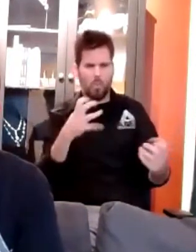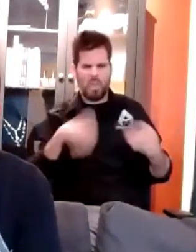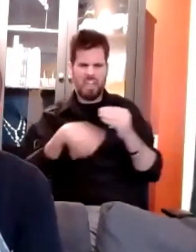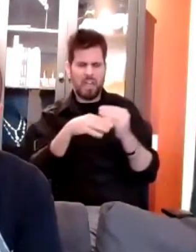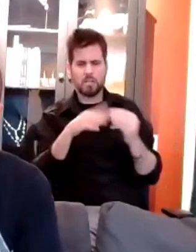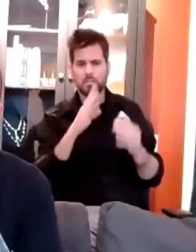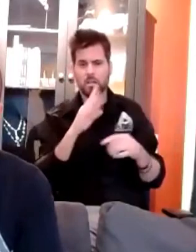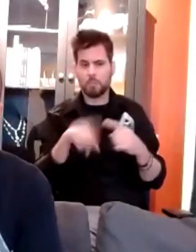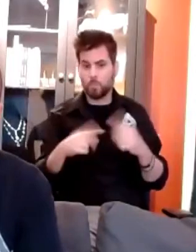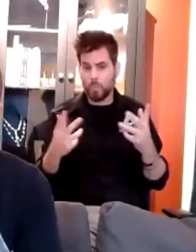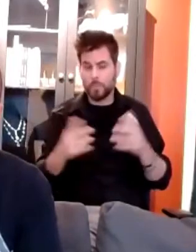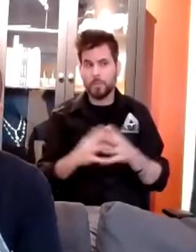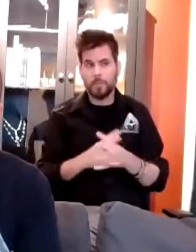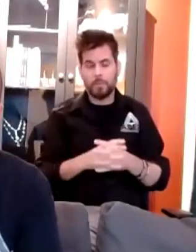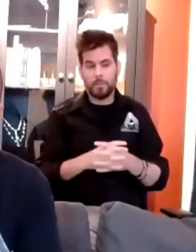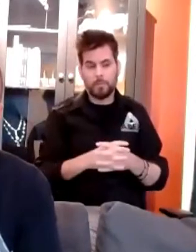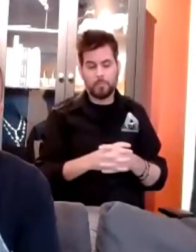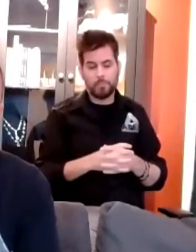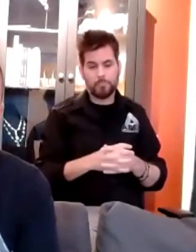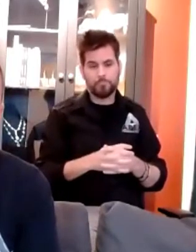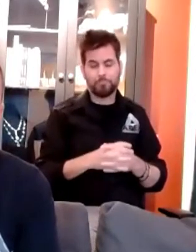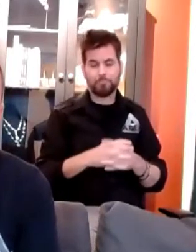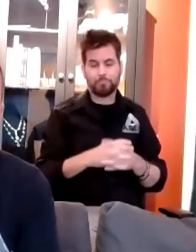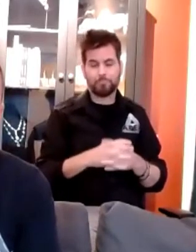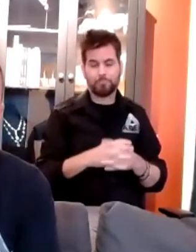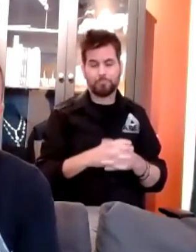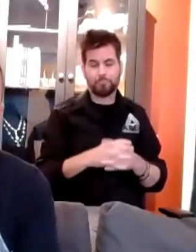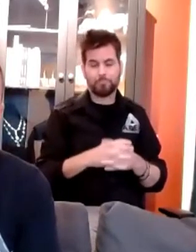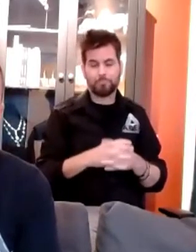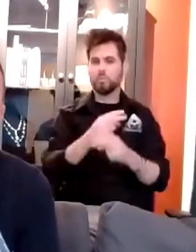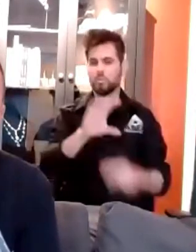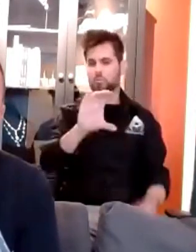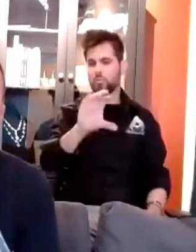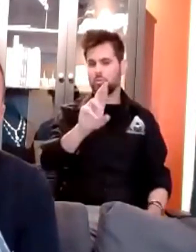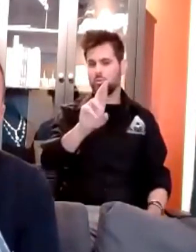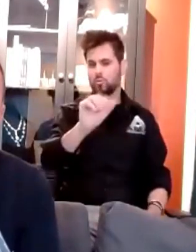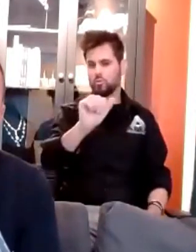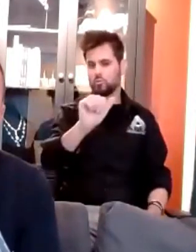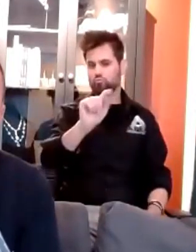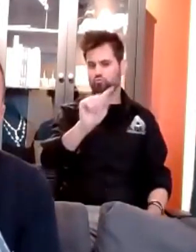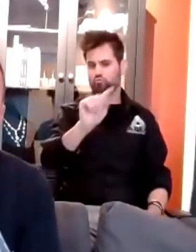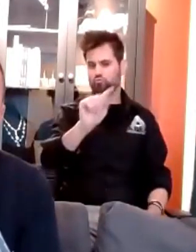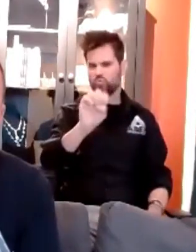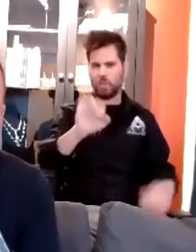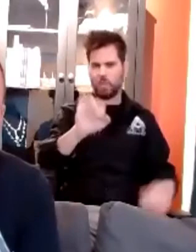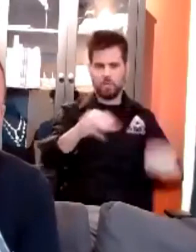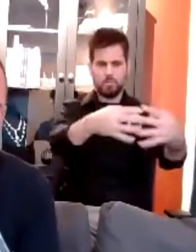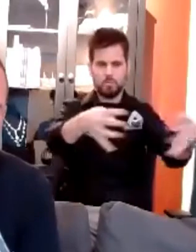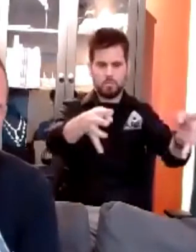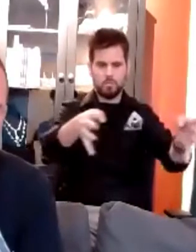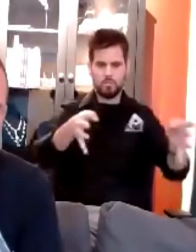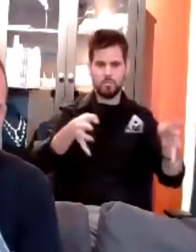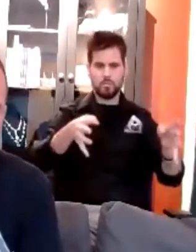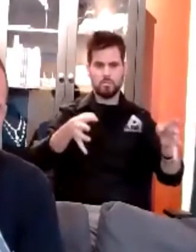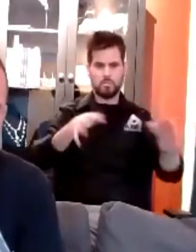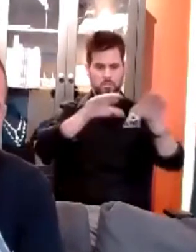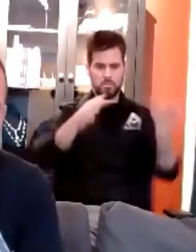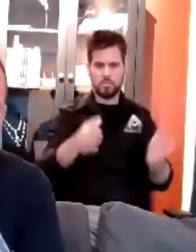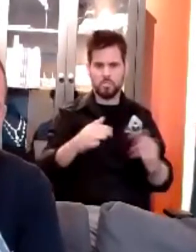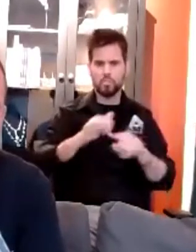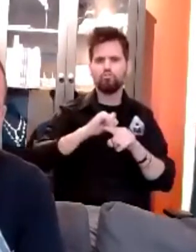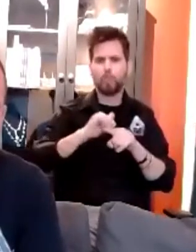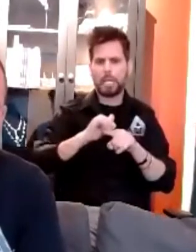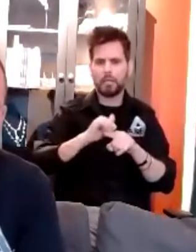about the crate training if we have a minute. That it was a really fun discovery. I mean, we